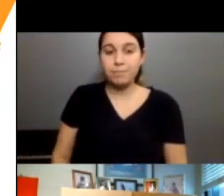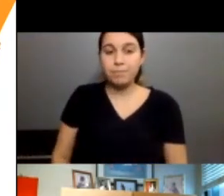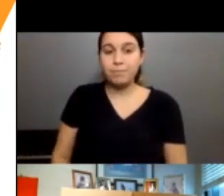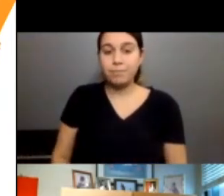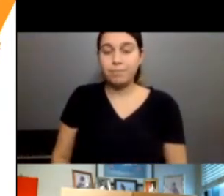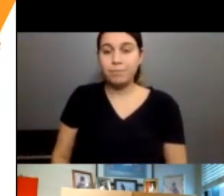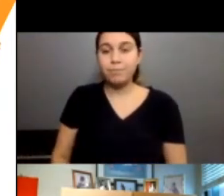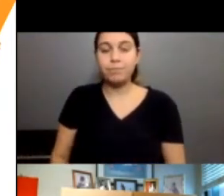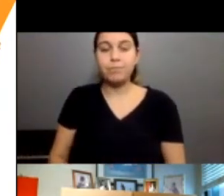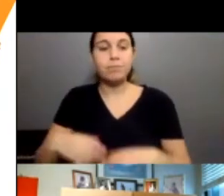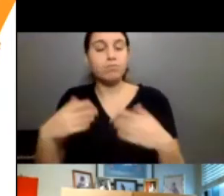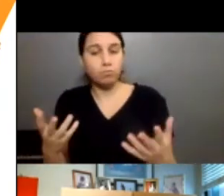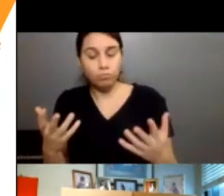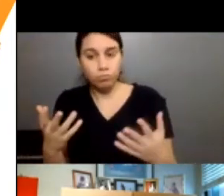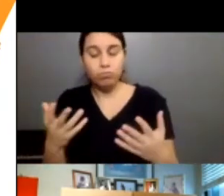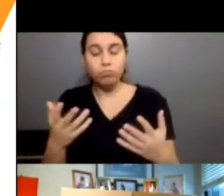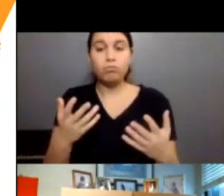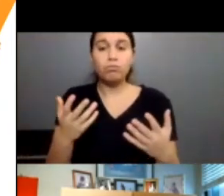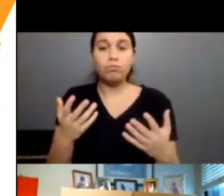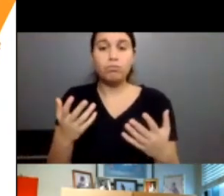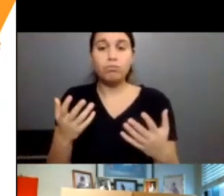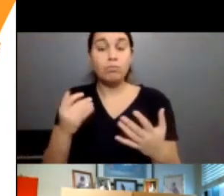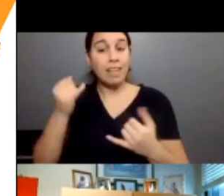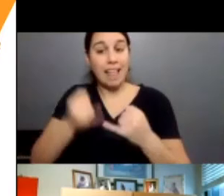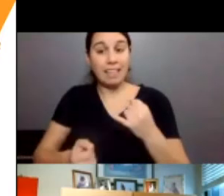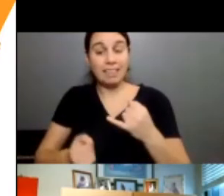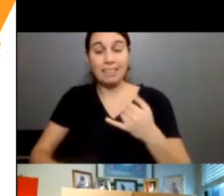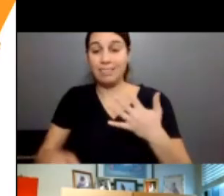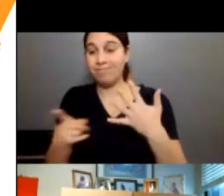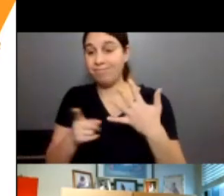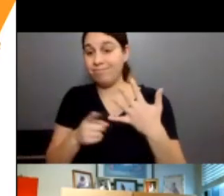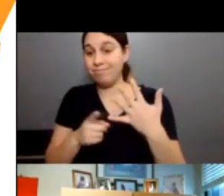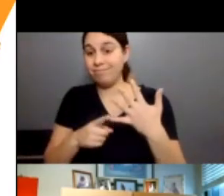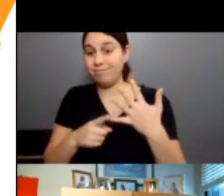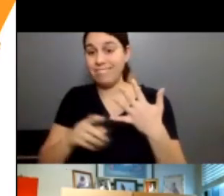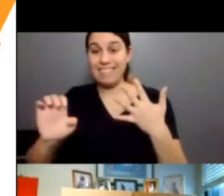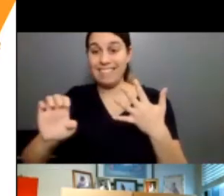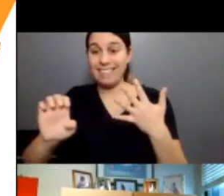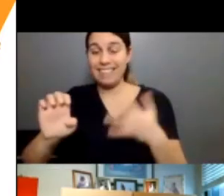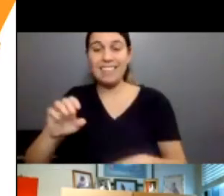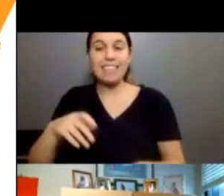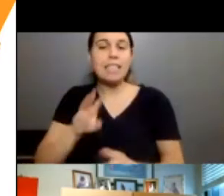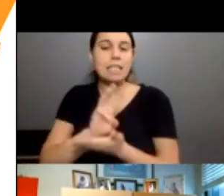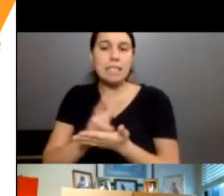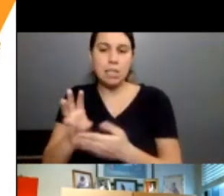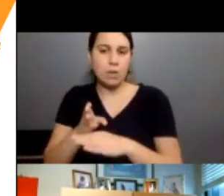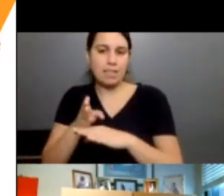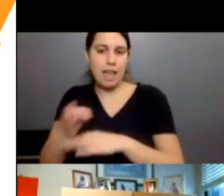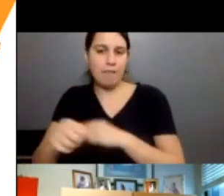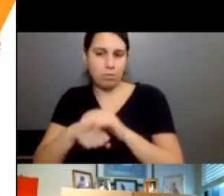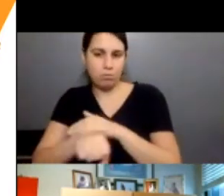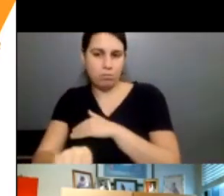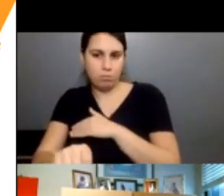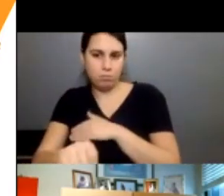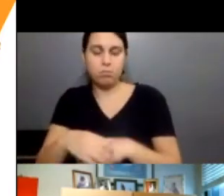So what type of things do, and lastly, we meet for session E about 6 weeks postpartum. In